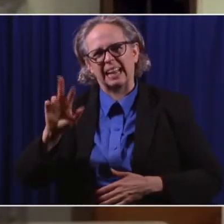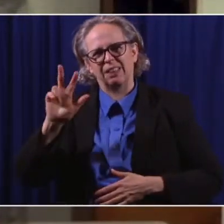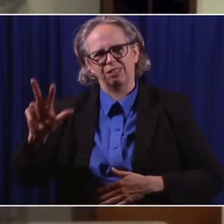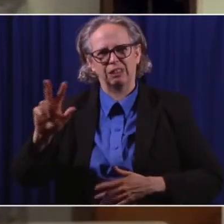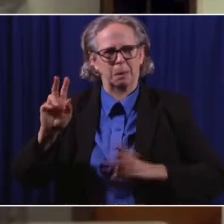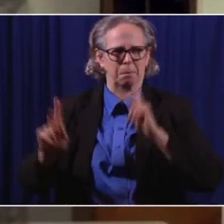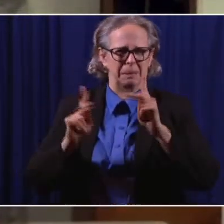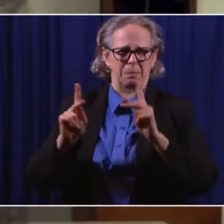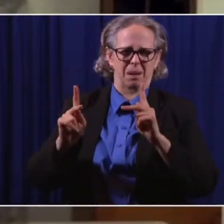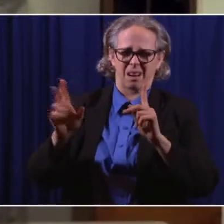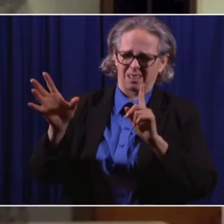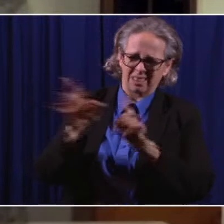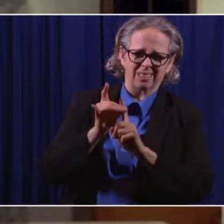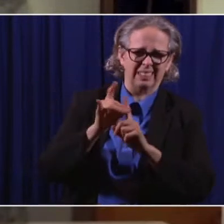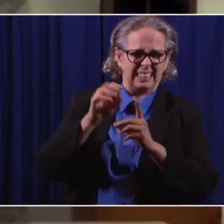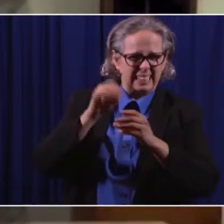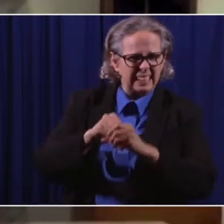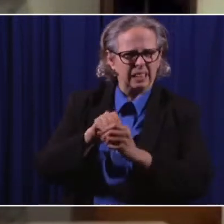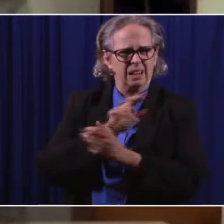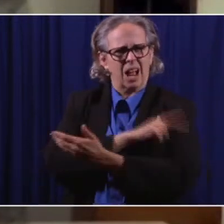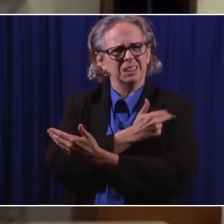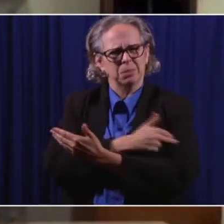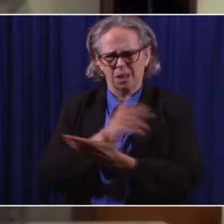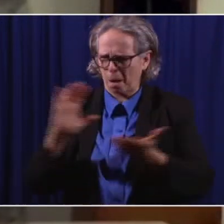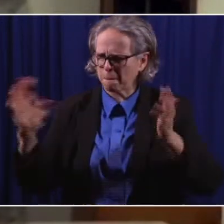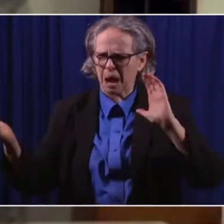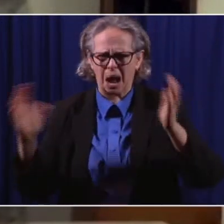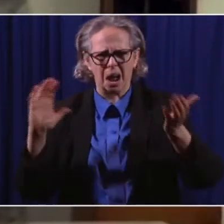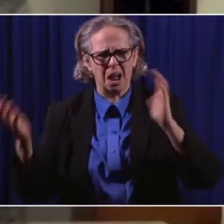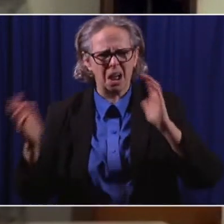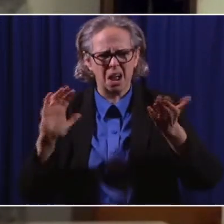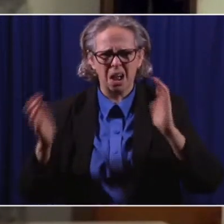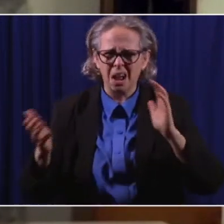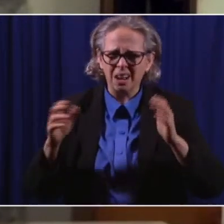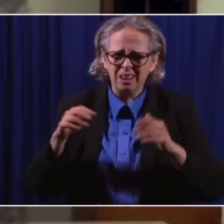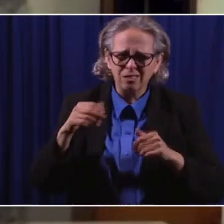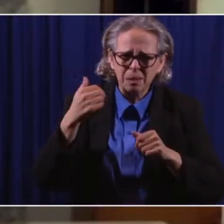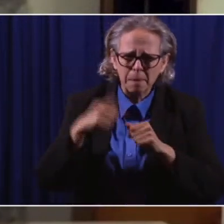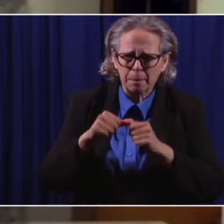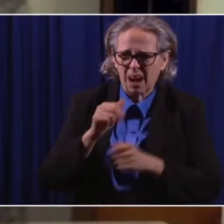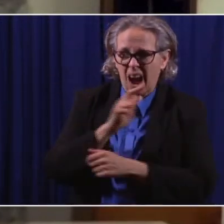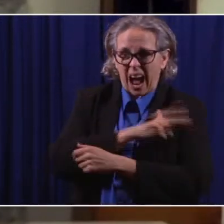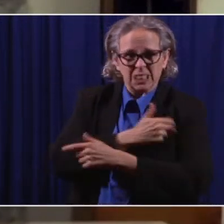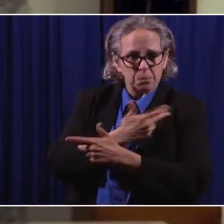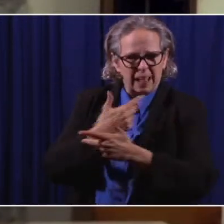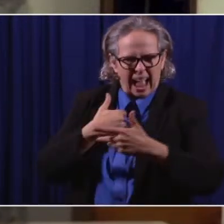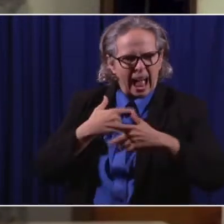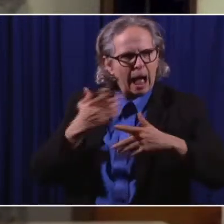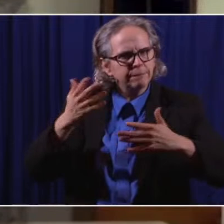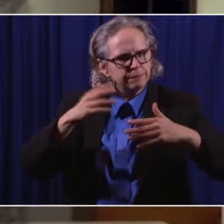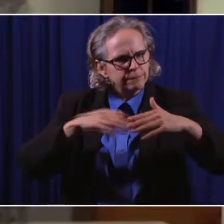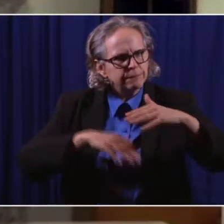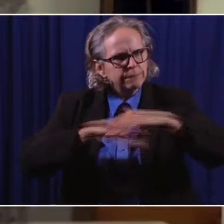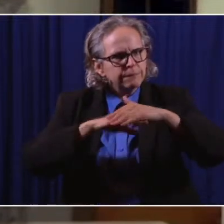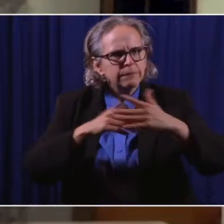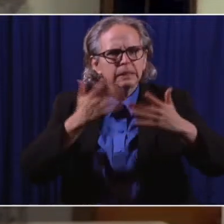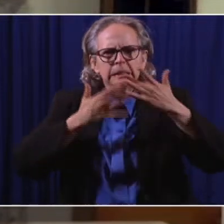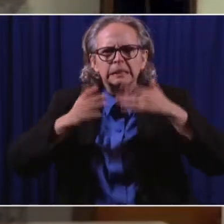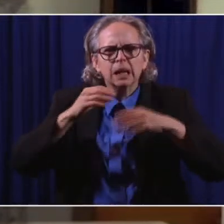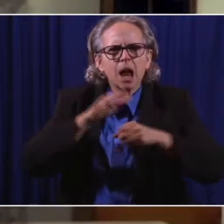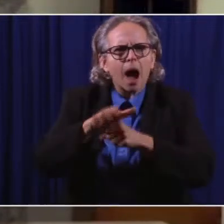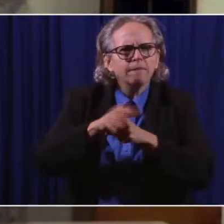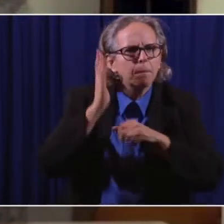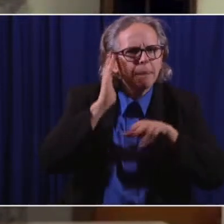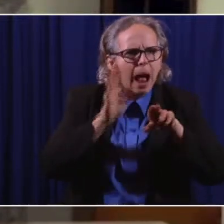We certainly must prevent overwhelming our hospital system to ensure that Ohioans can receive inpatient treatment for COVID-19, but also